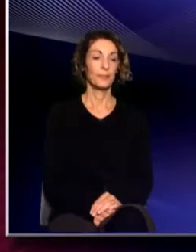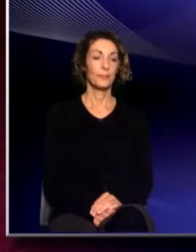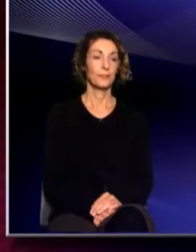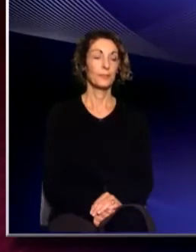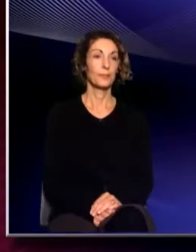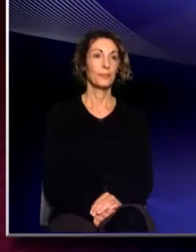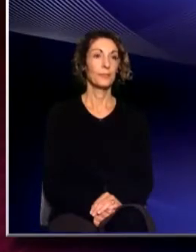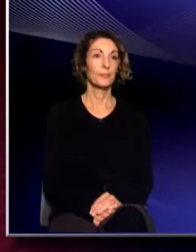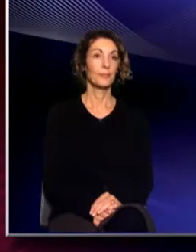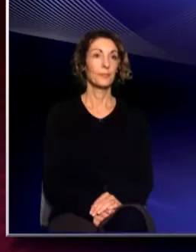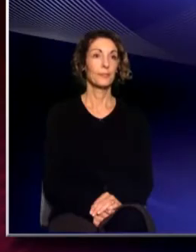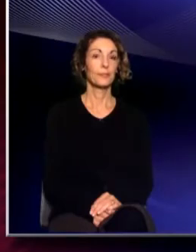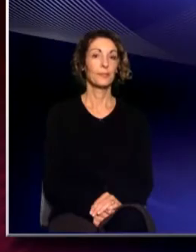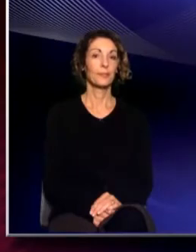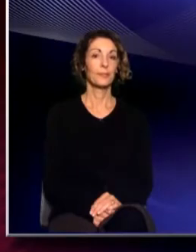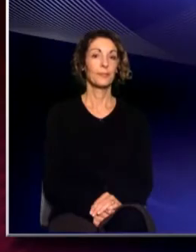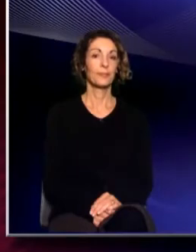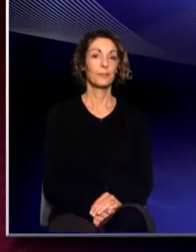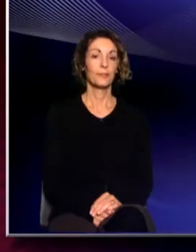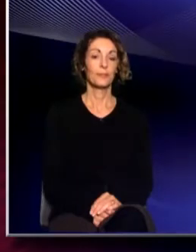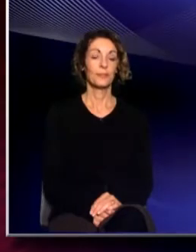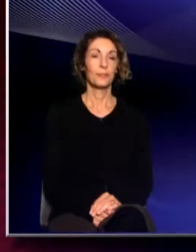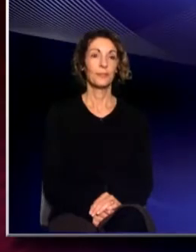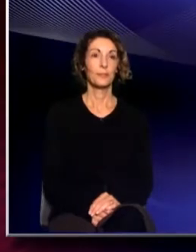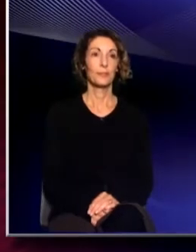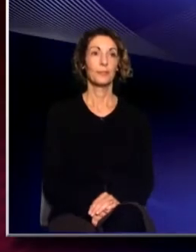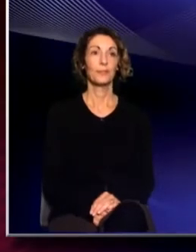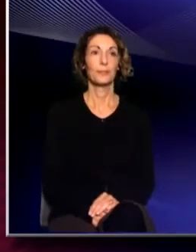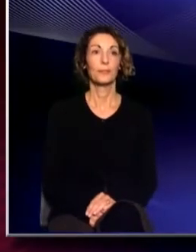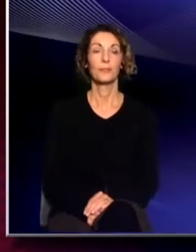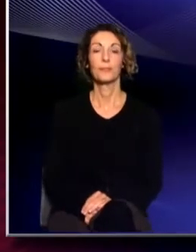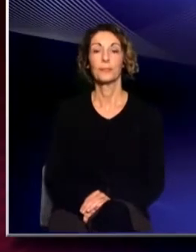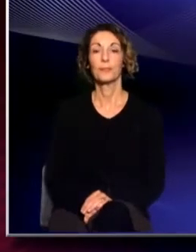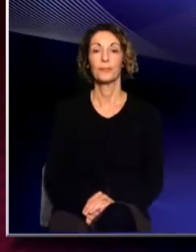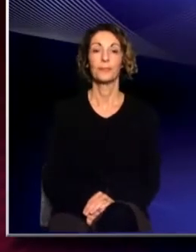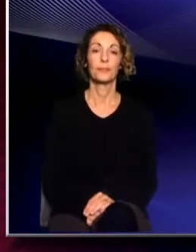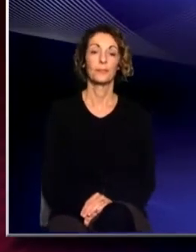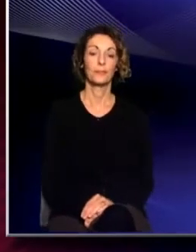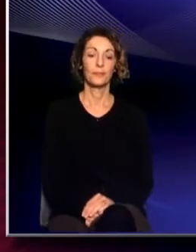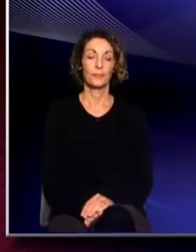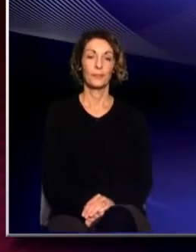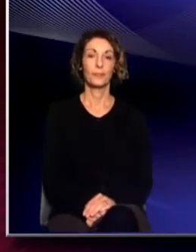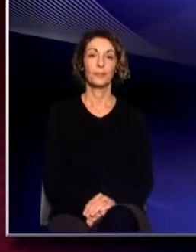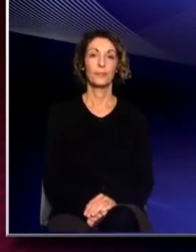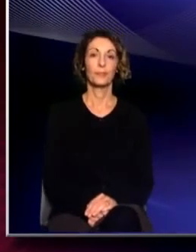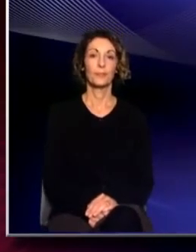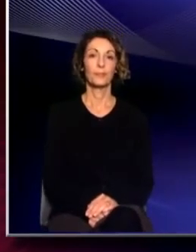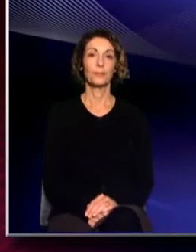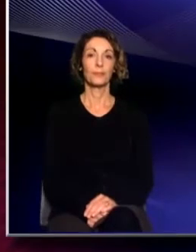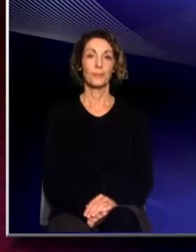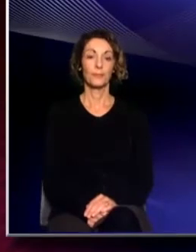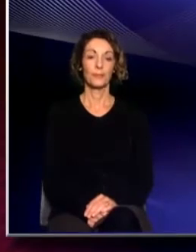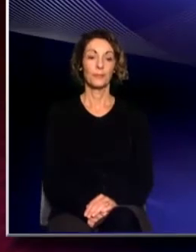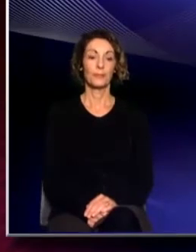even further into the future in 2015, you can only imagine what could be available. So my story was about